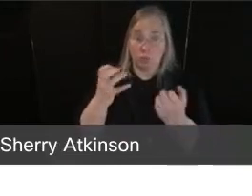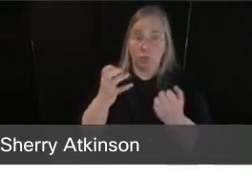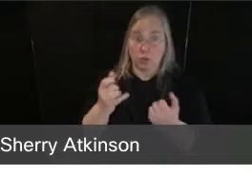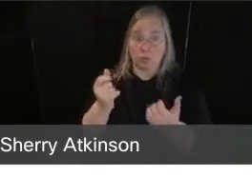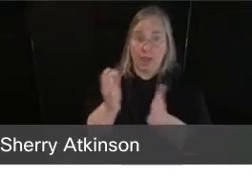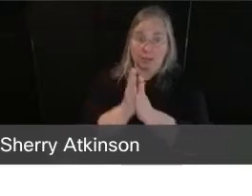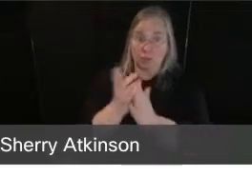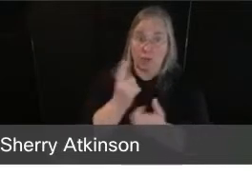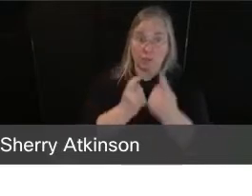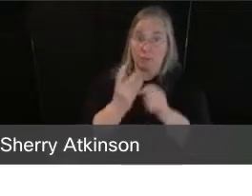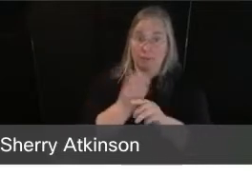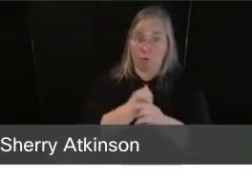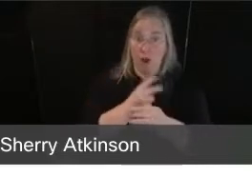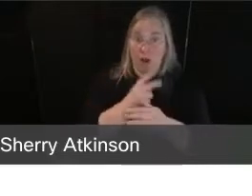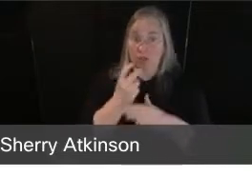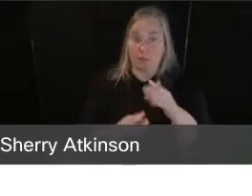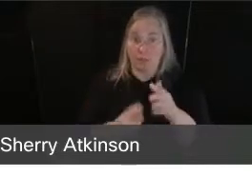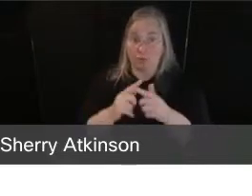or should I just keep going?